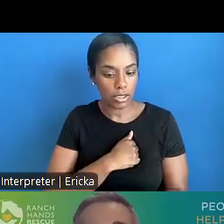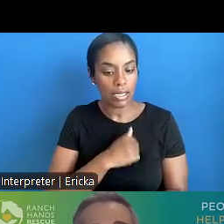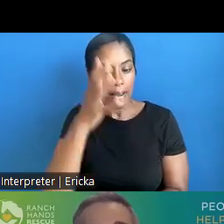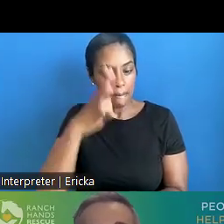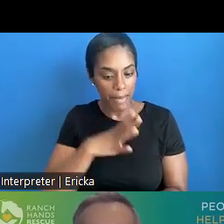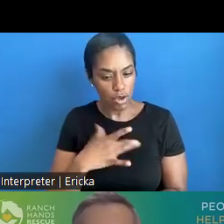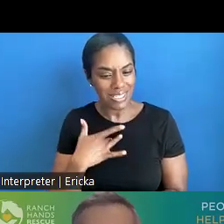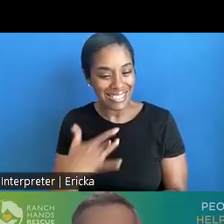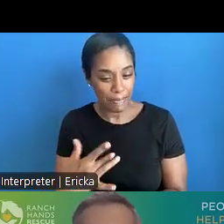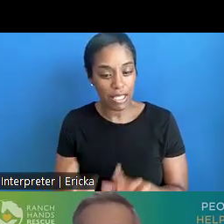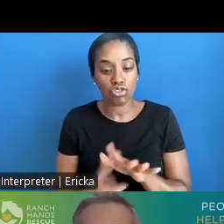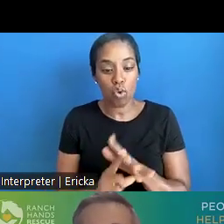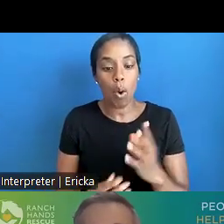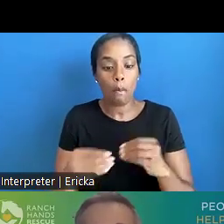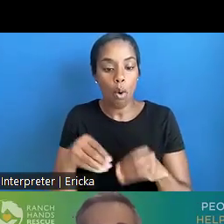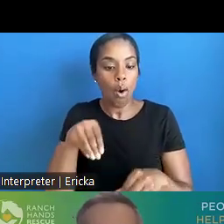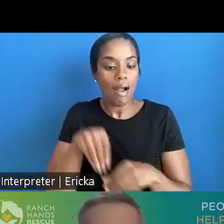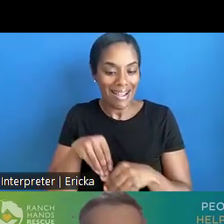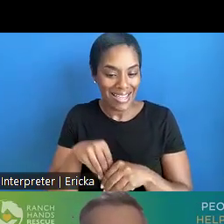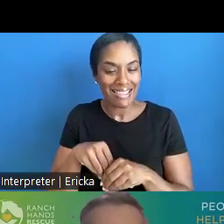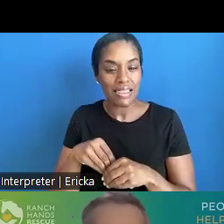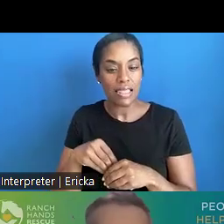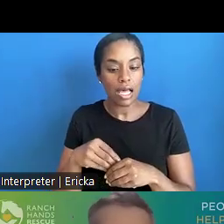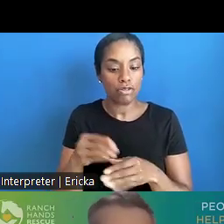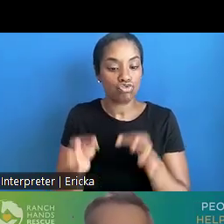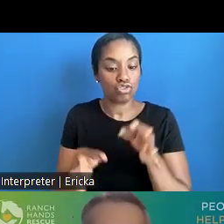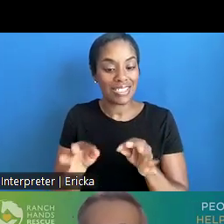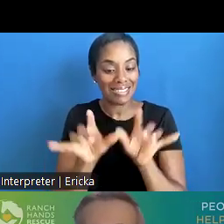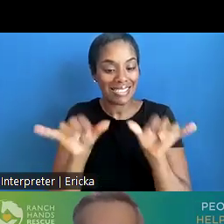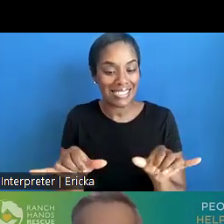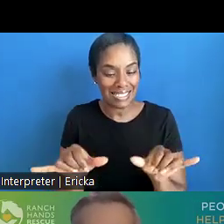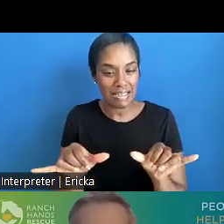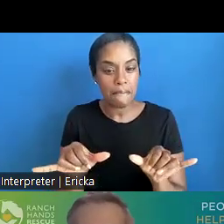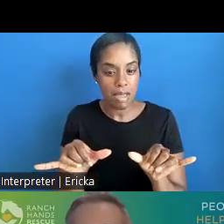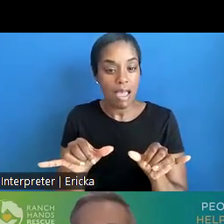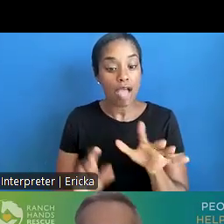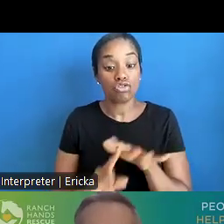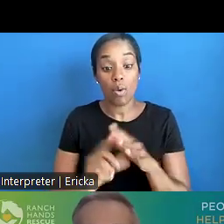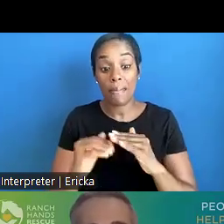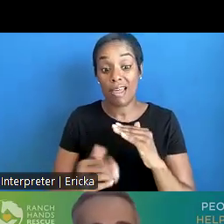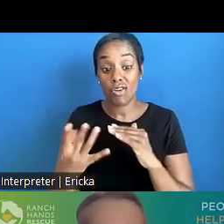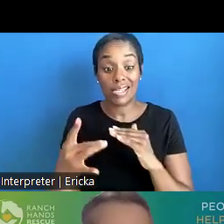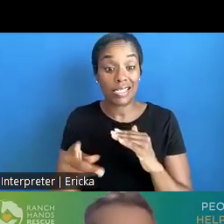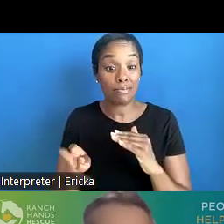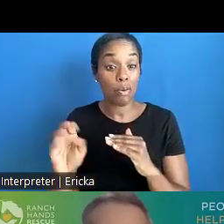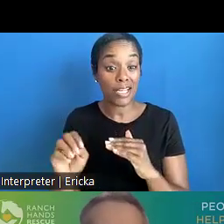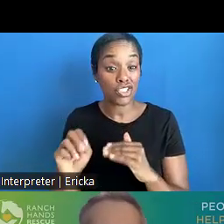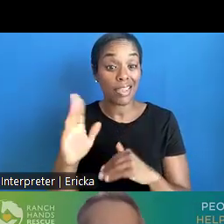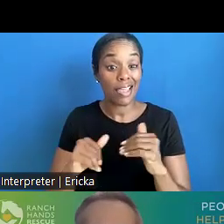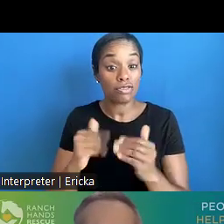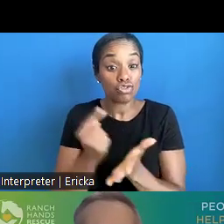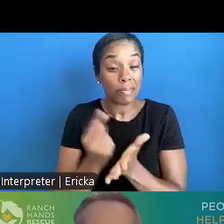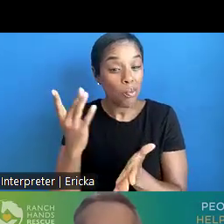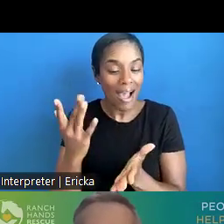up in juvenile probation rather than in treatment. And part of it is because of the lack of identification.